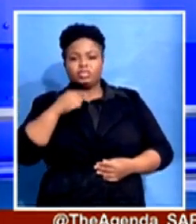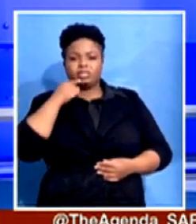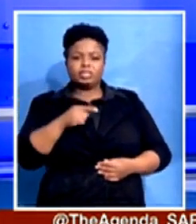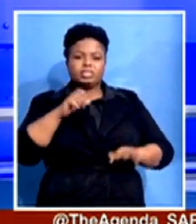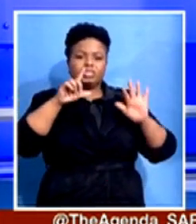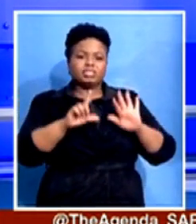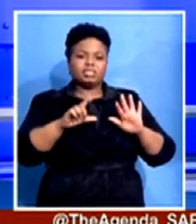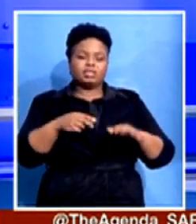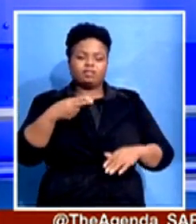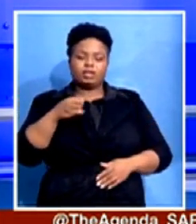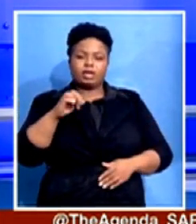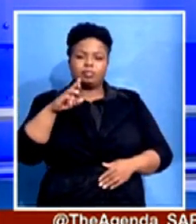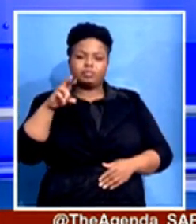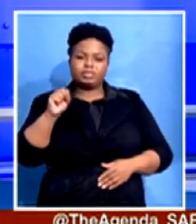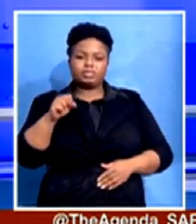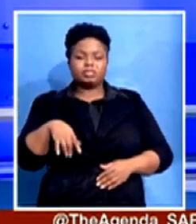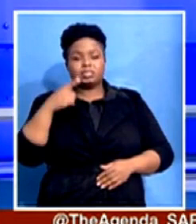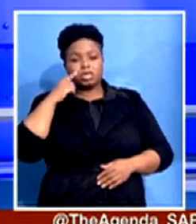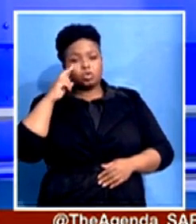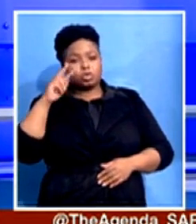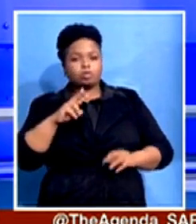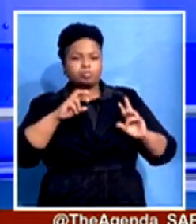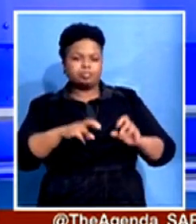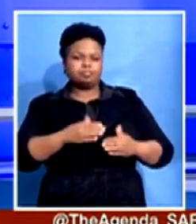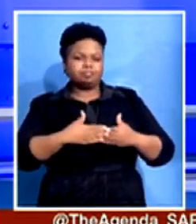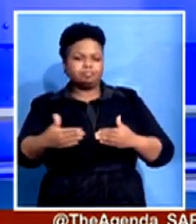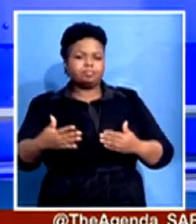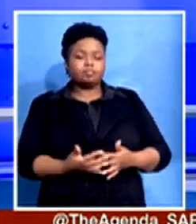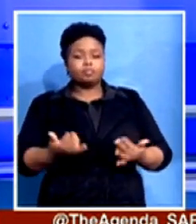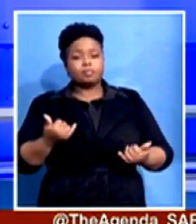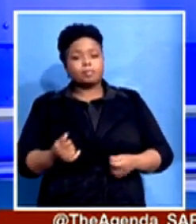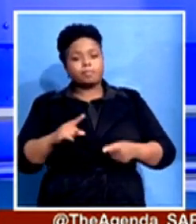at. That's what's come out of that gathering. You're still watching the